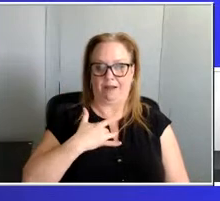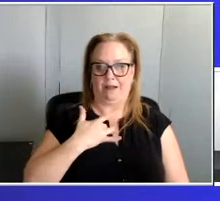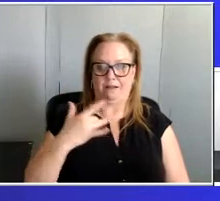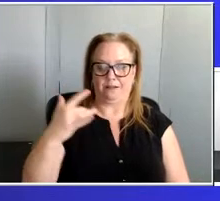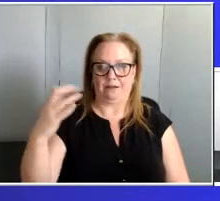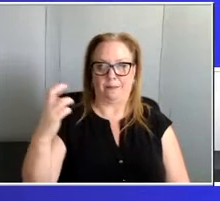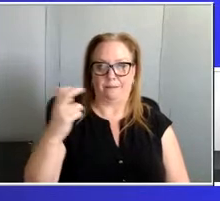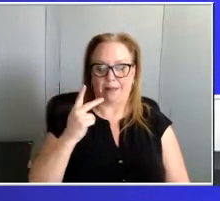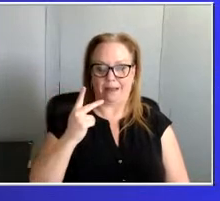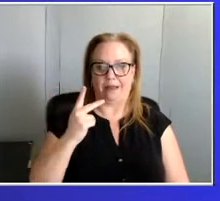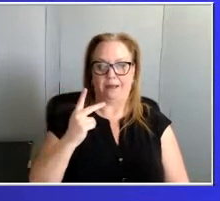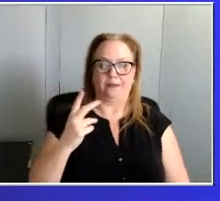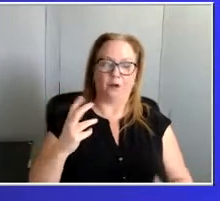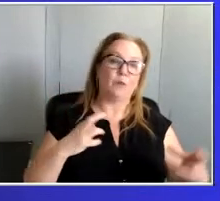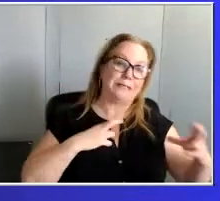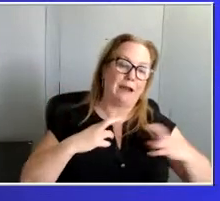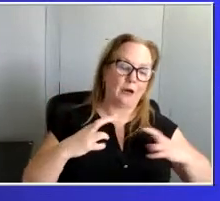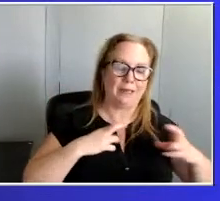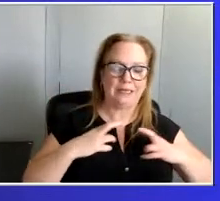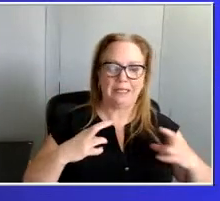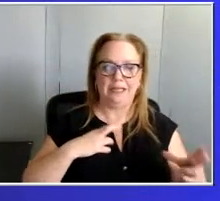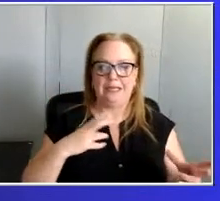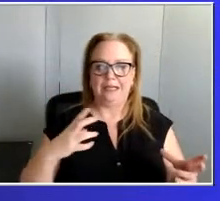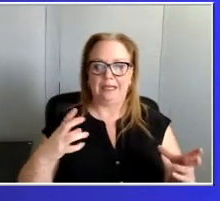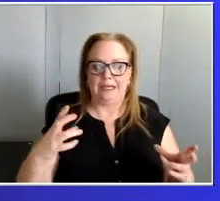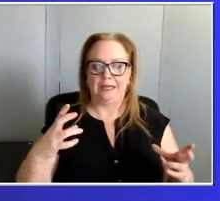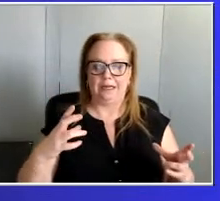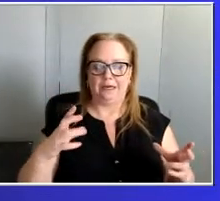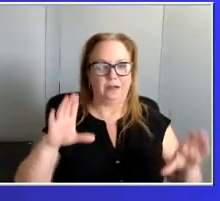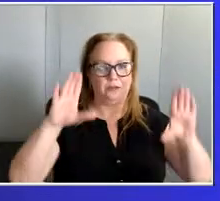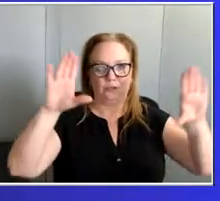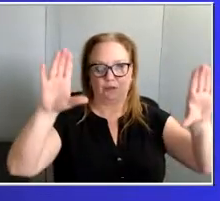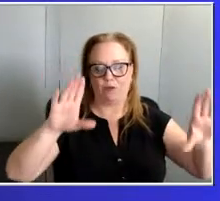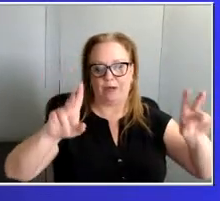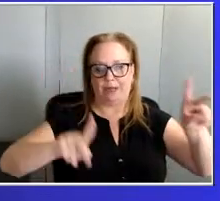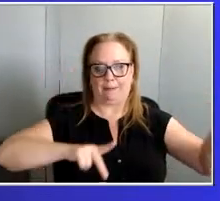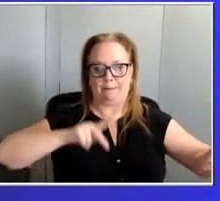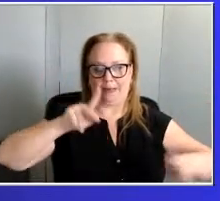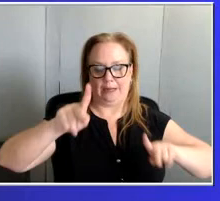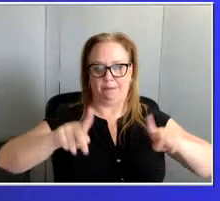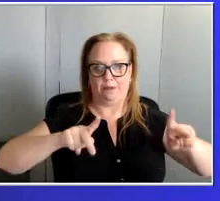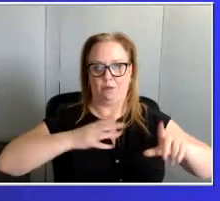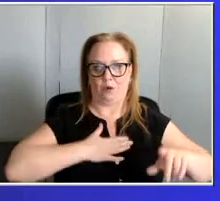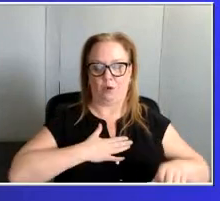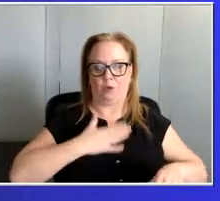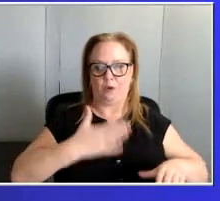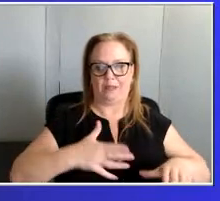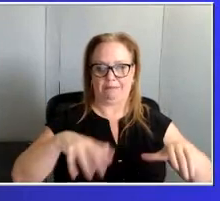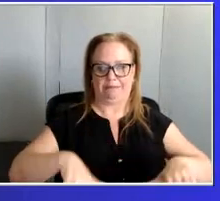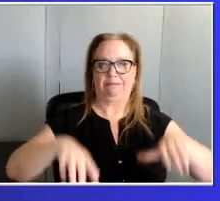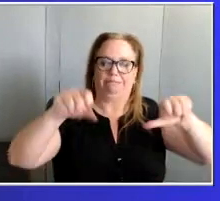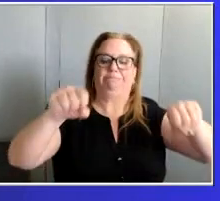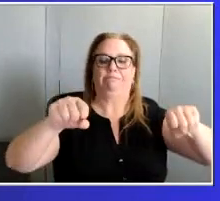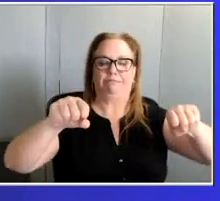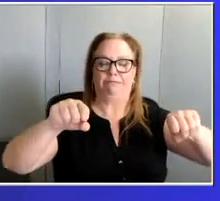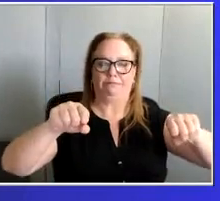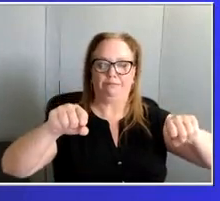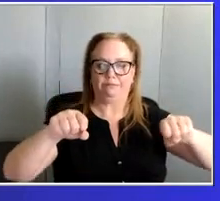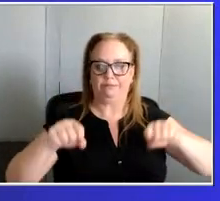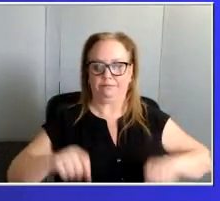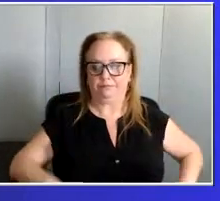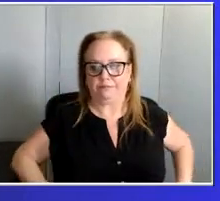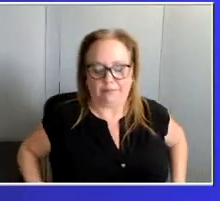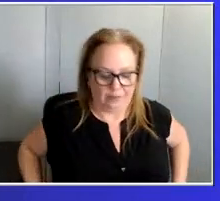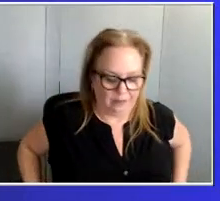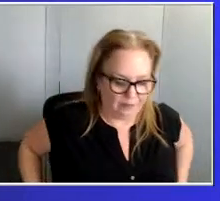consider retirement was that there are some great people who were willing to take the reins. There's some